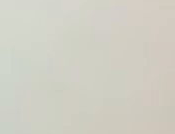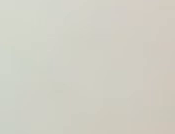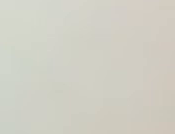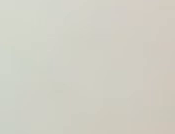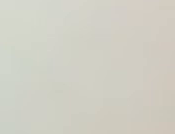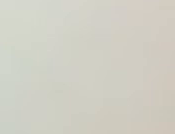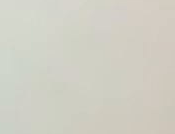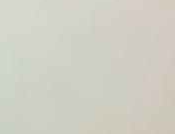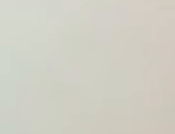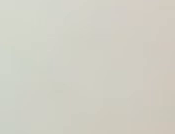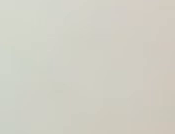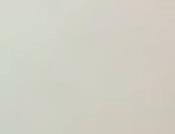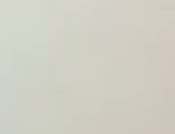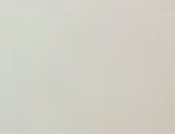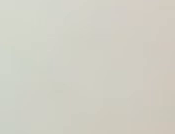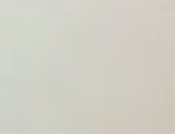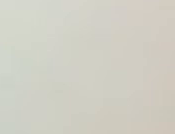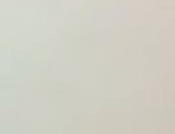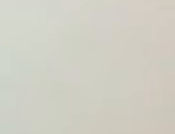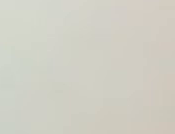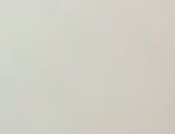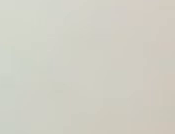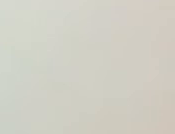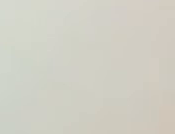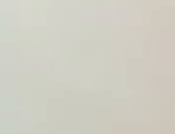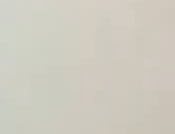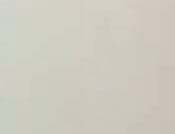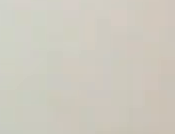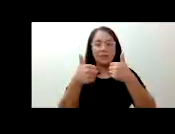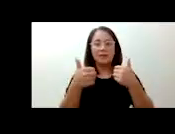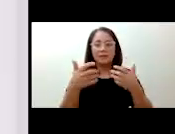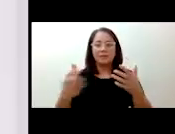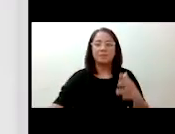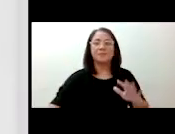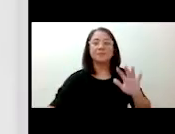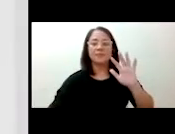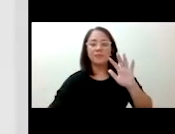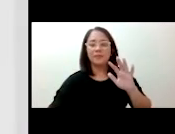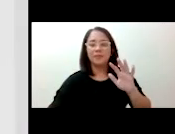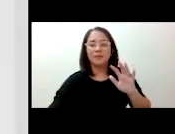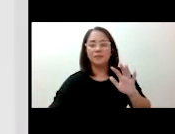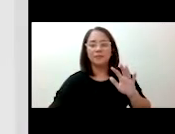Okay. All right, so here are the list of questions.